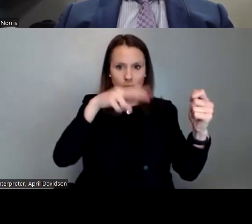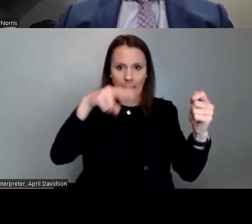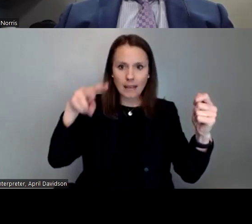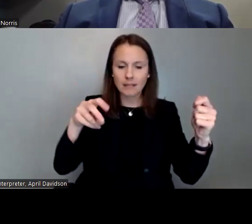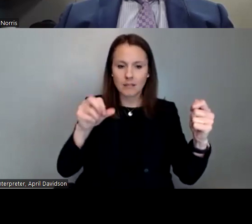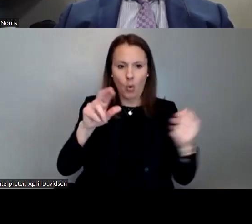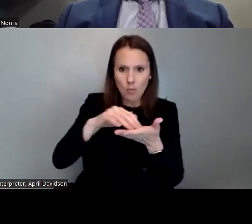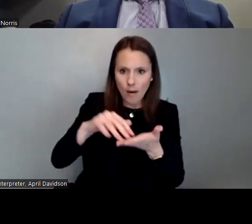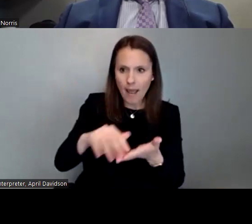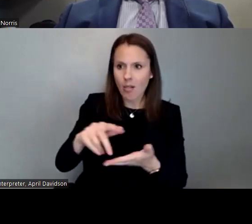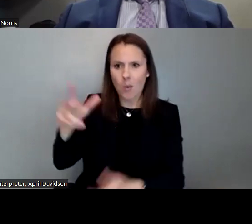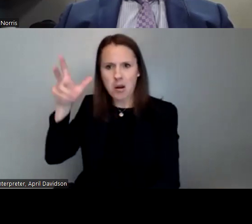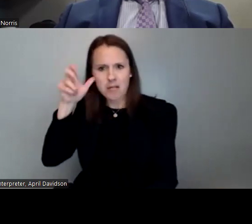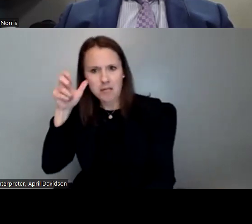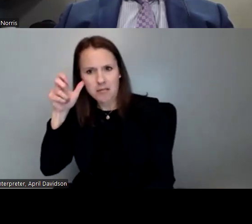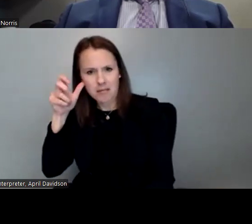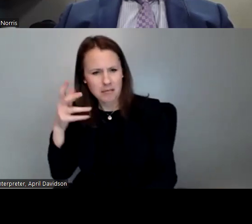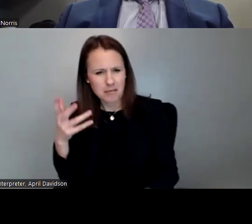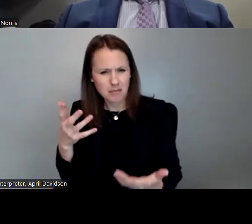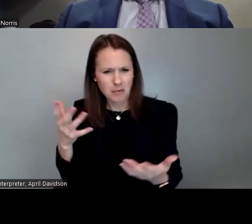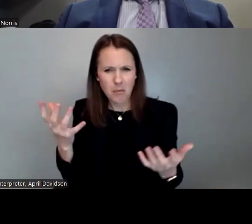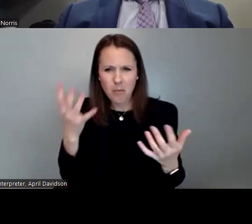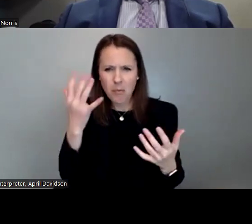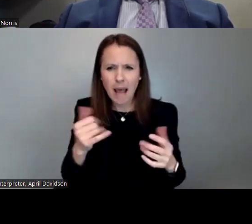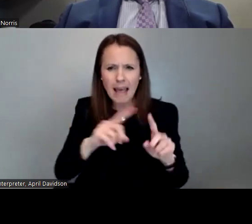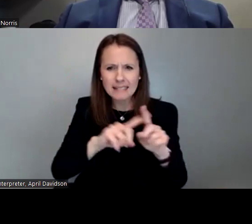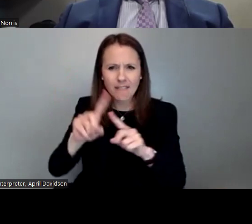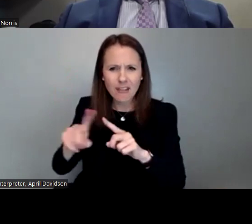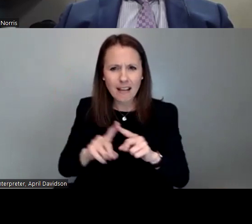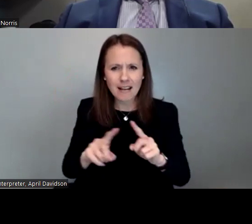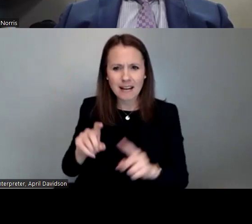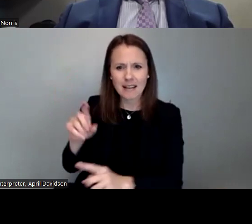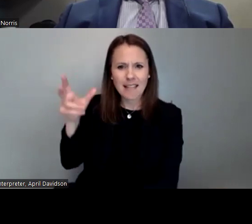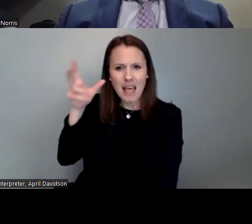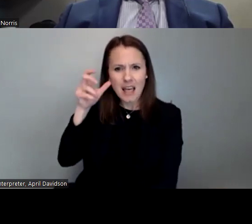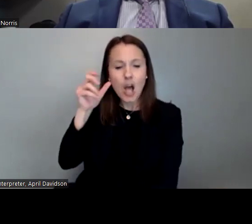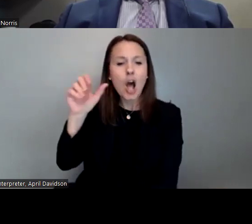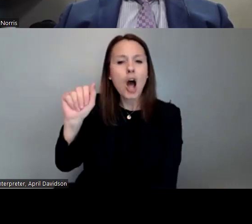the person who consumes it orally? Orally here is